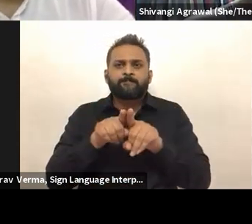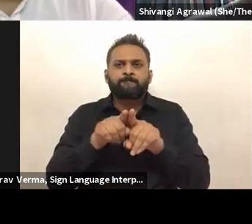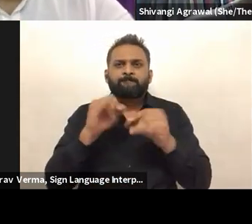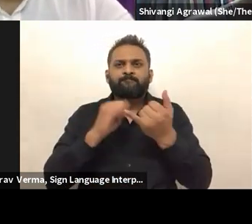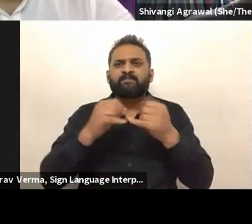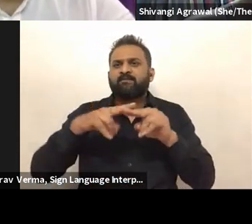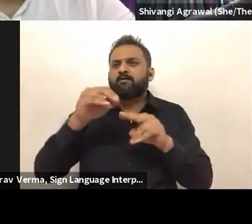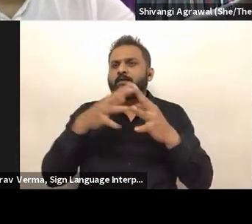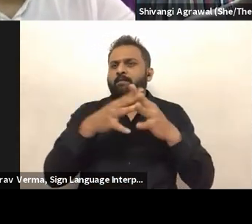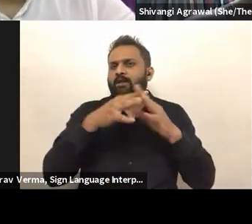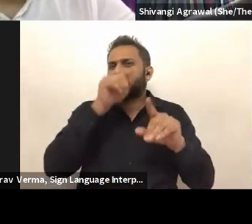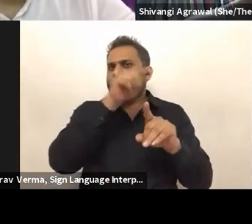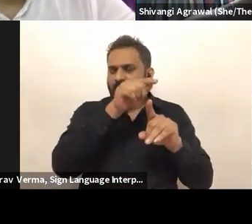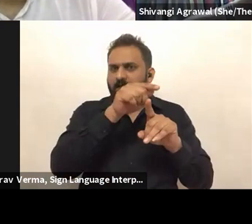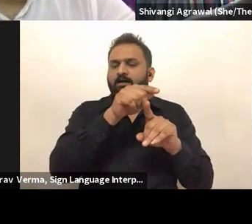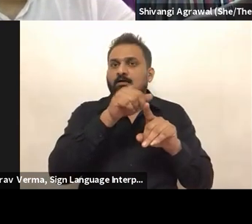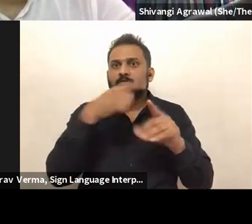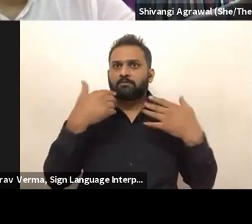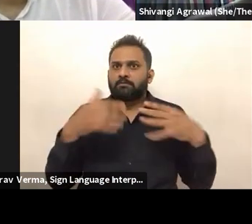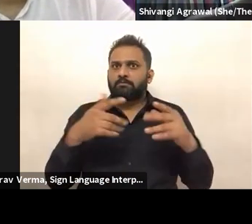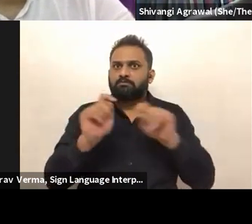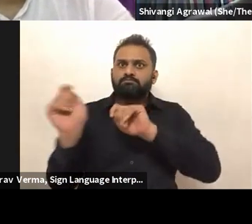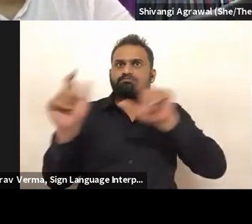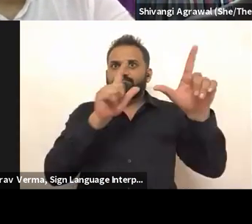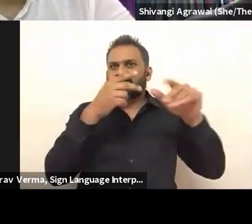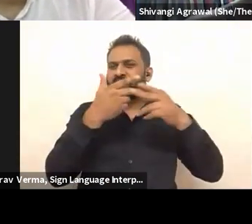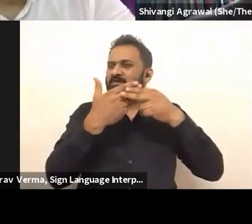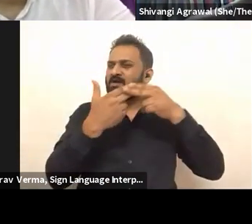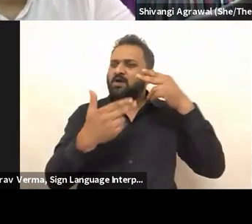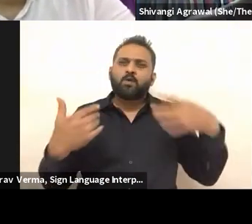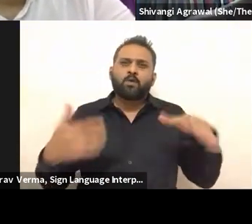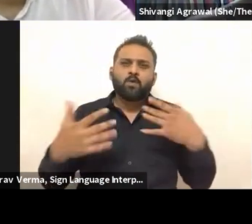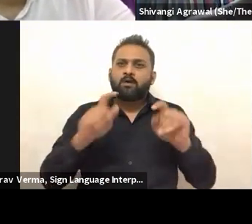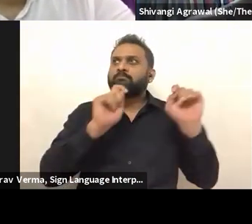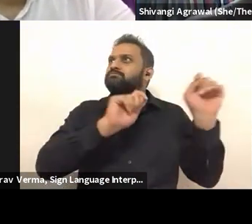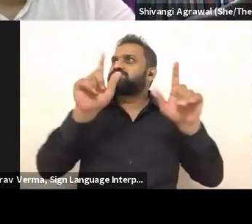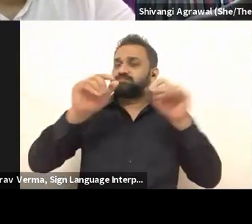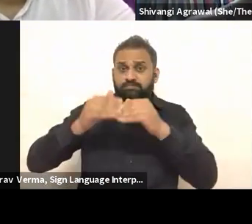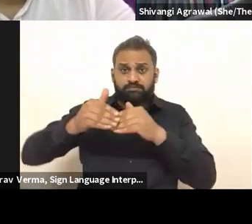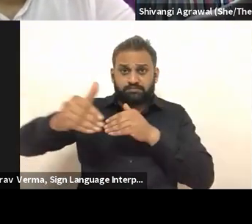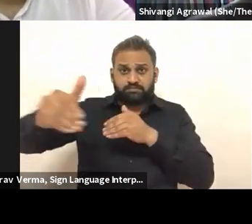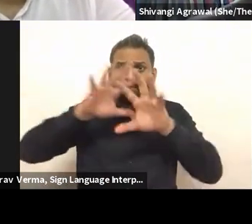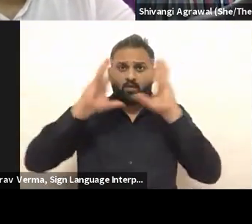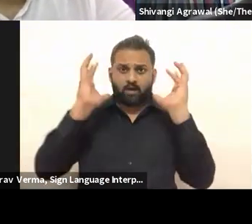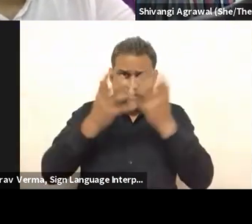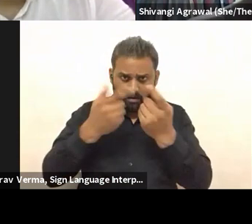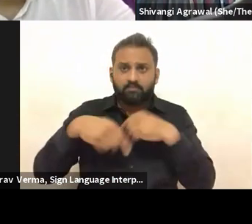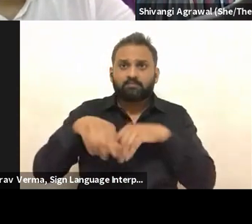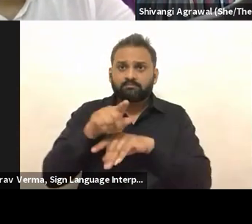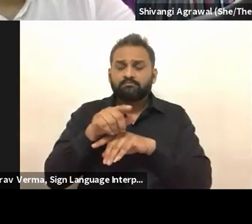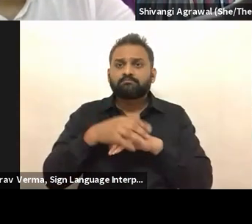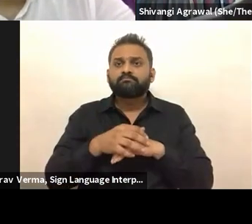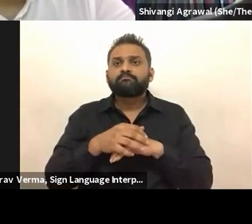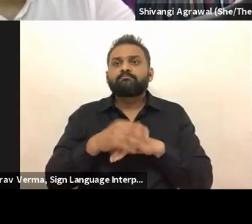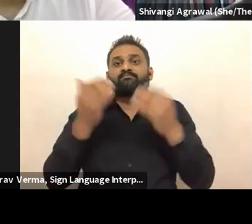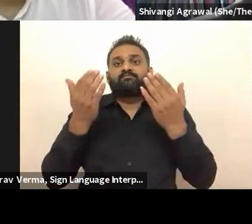evening, and it was a house full screening. And we have multiple screenings coming up across the globe. Sadly, we do not have any